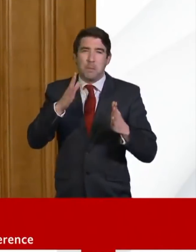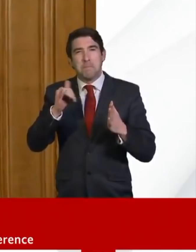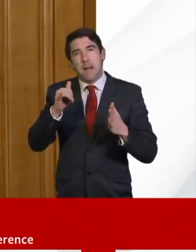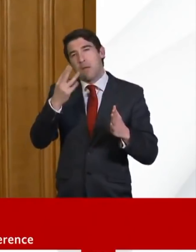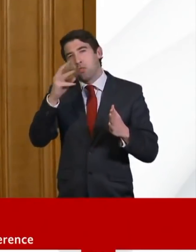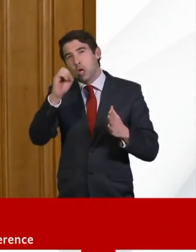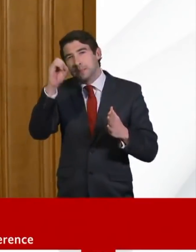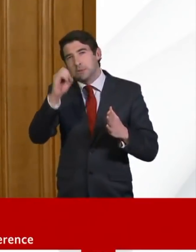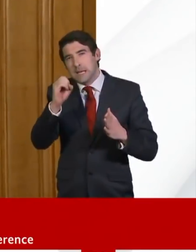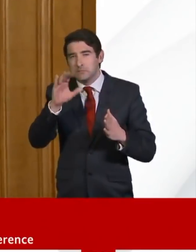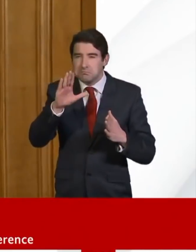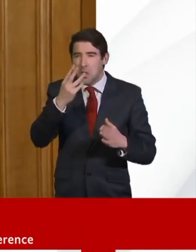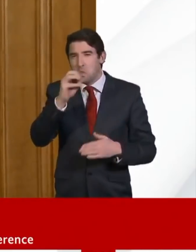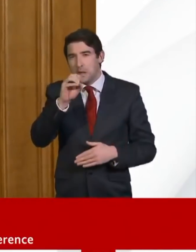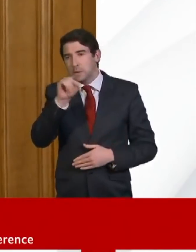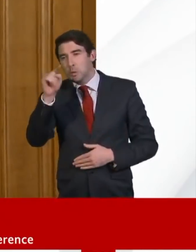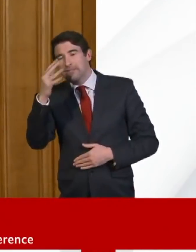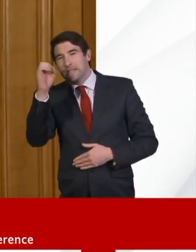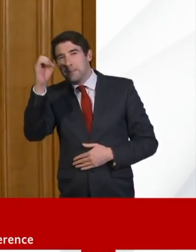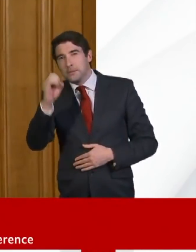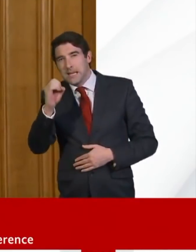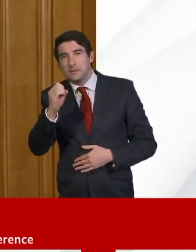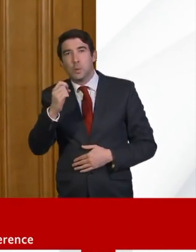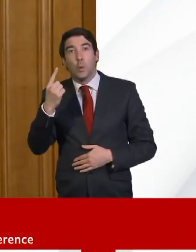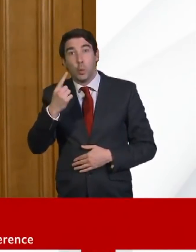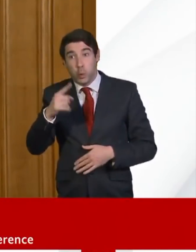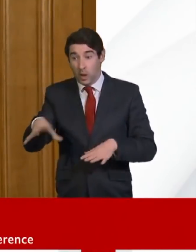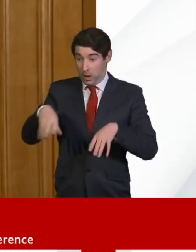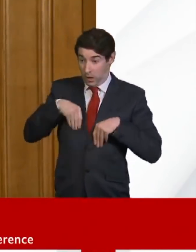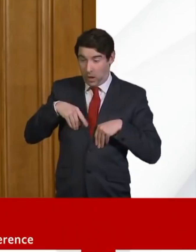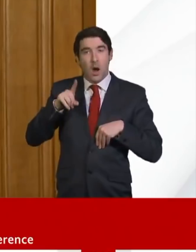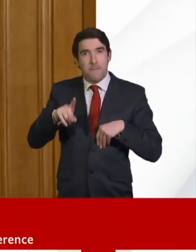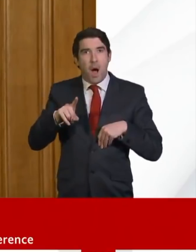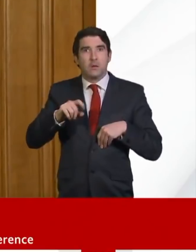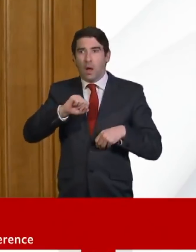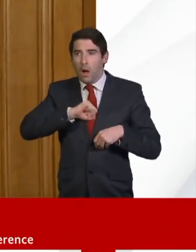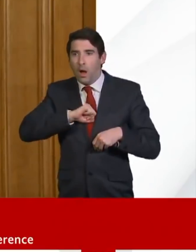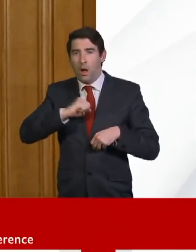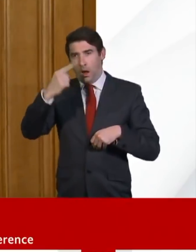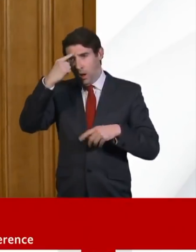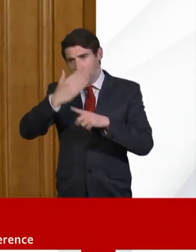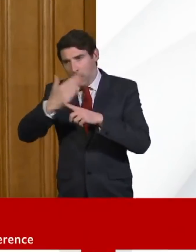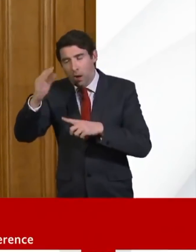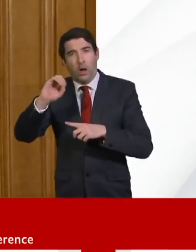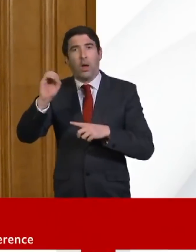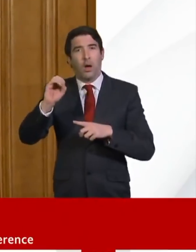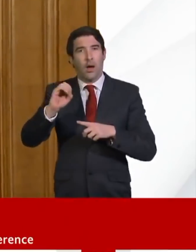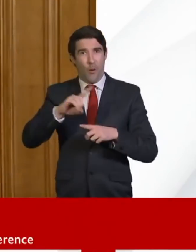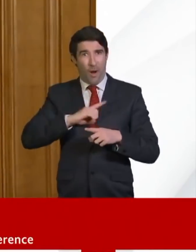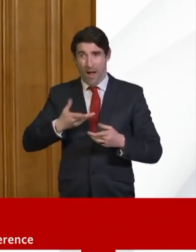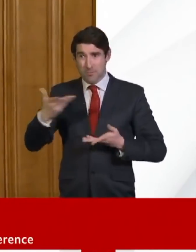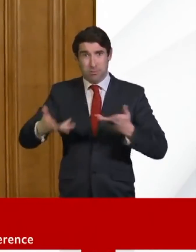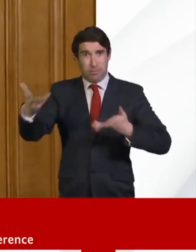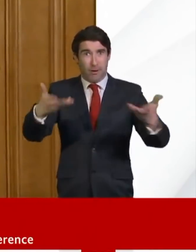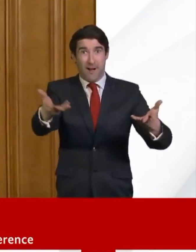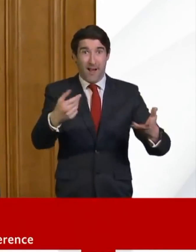around 30, but we don't know for sure. And in terms of the number of people who've had it in each country, that's why the antibody